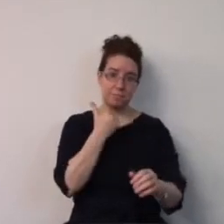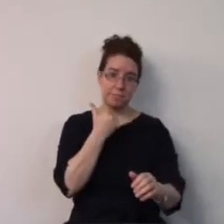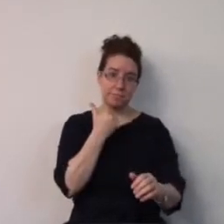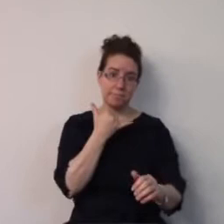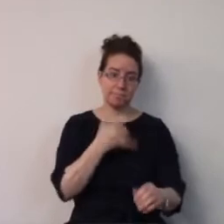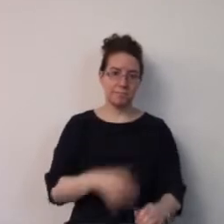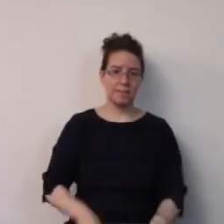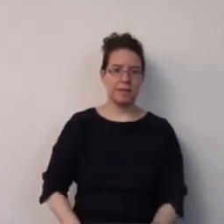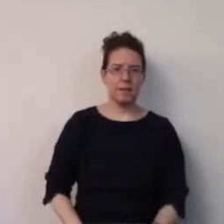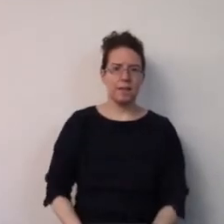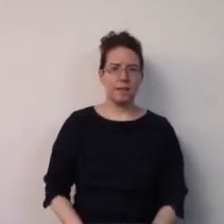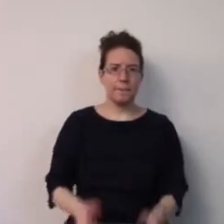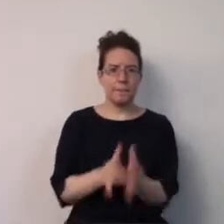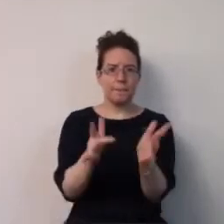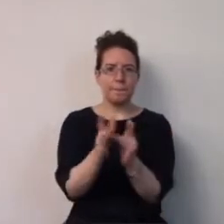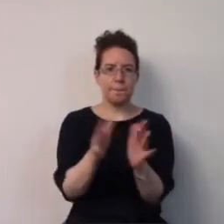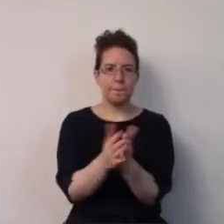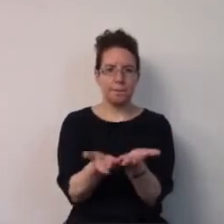these things. Yes.